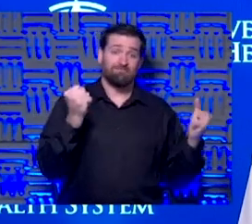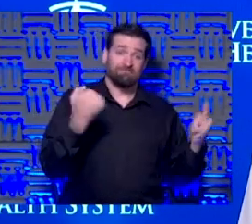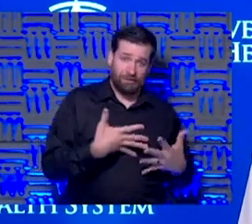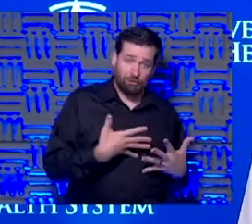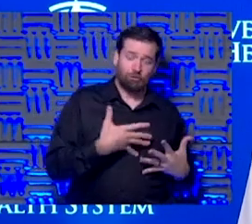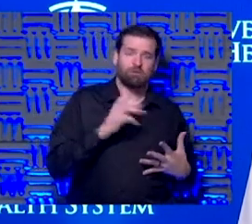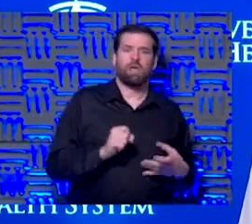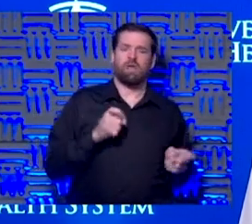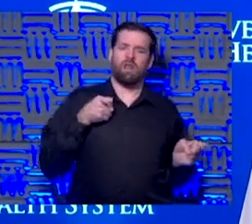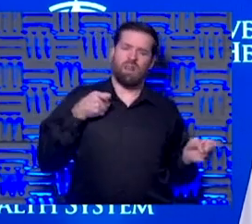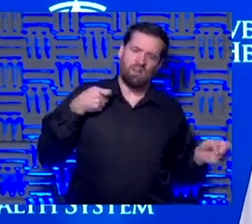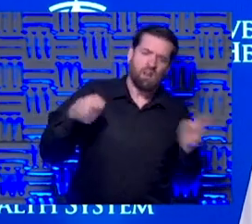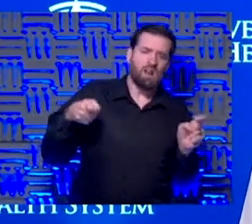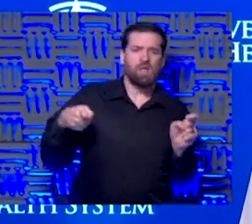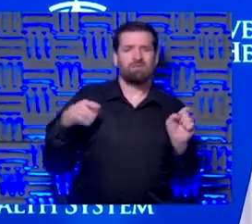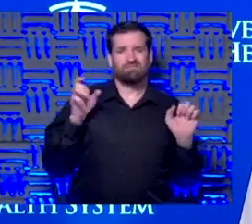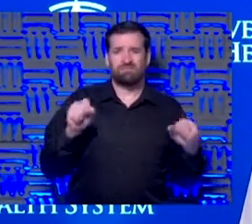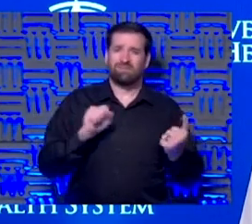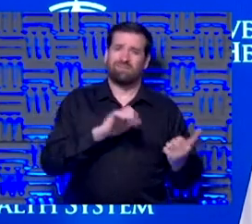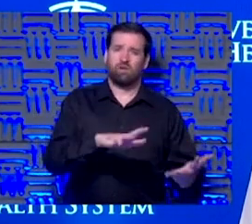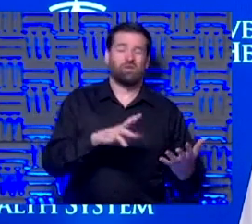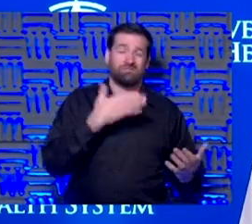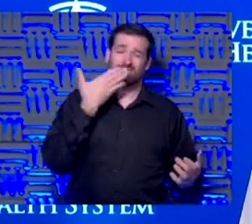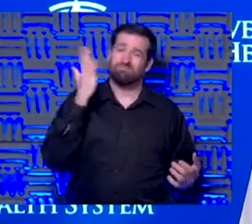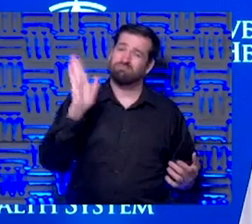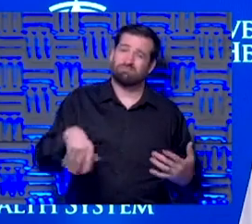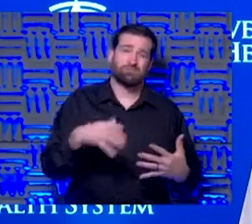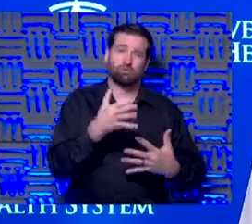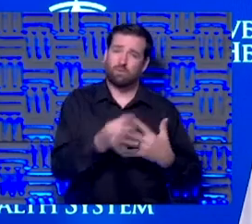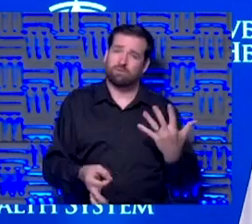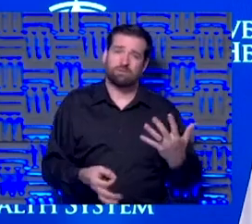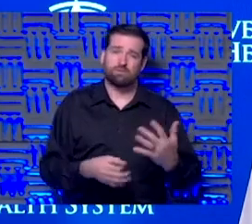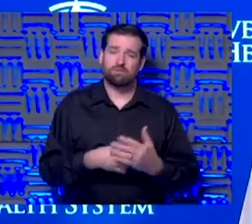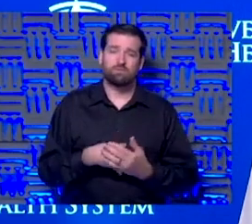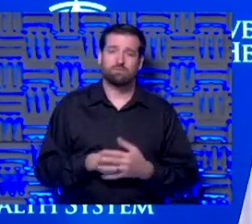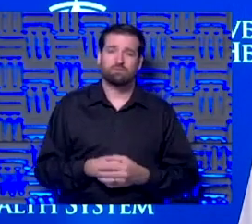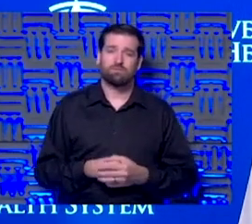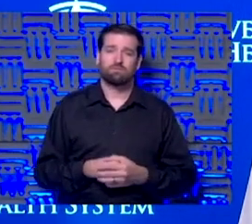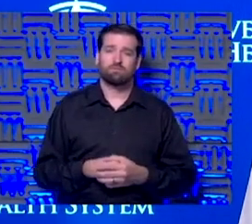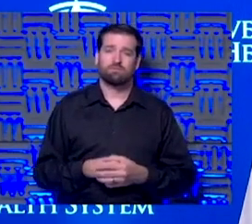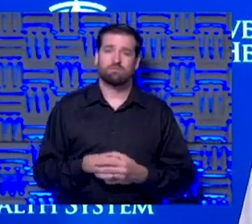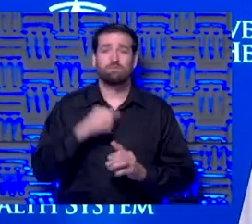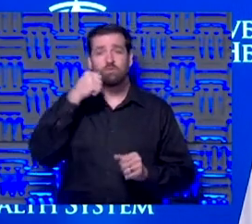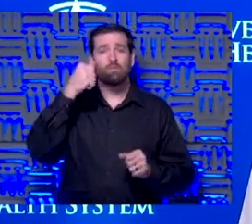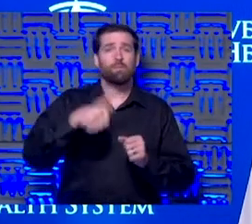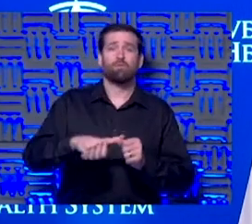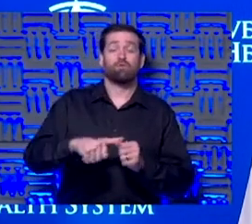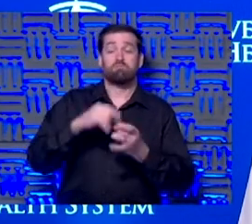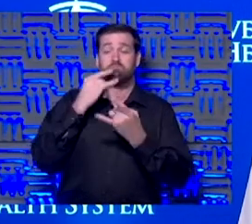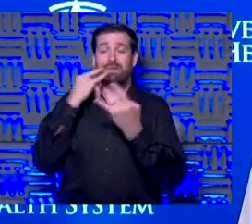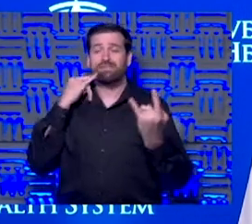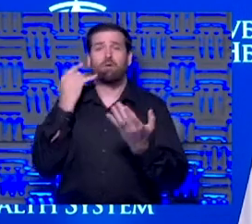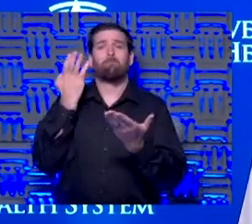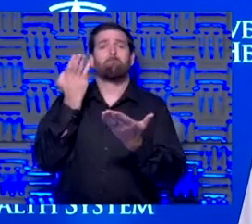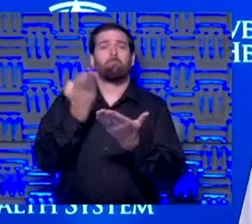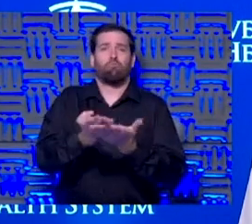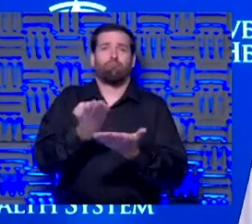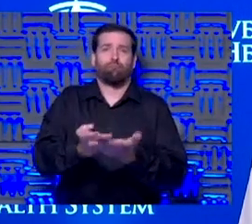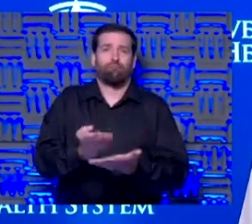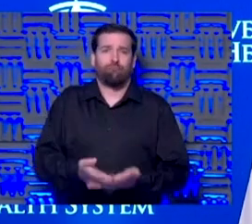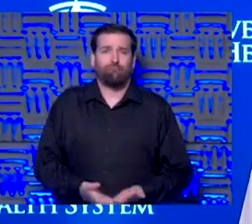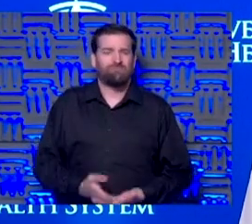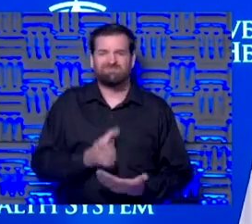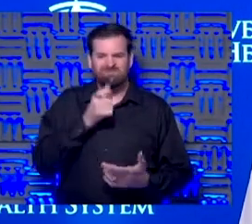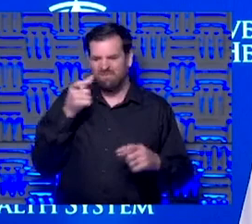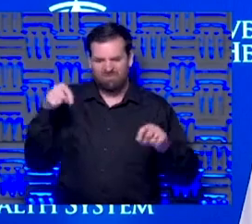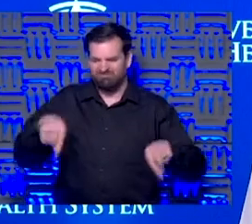govern you, and fear can lead to some really bad choices. Just remember that there is proof in masks that has been earned not over just